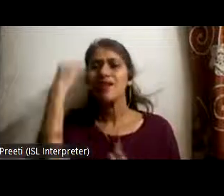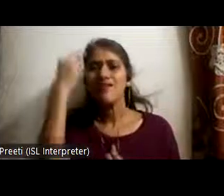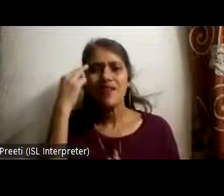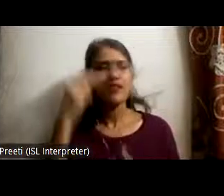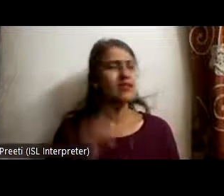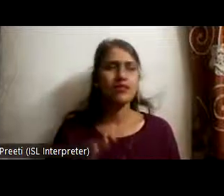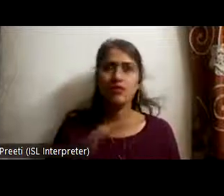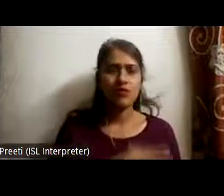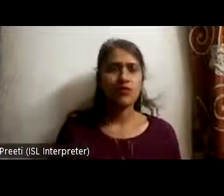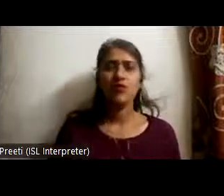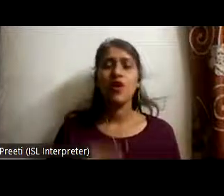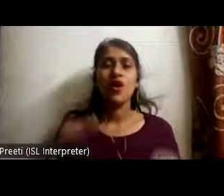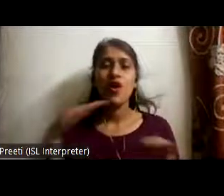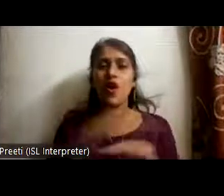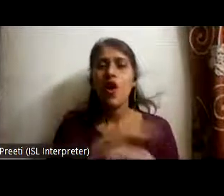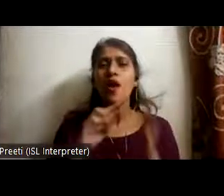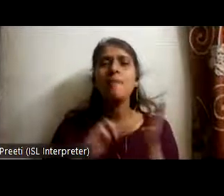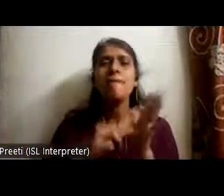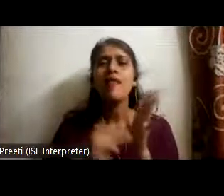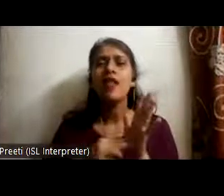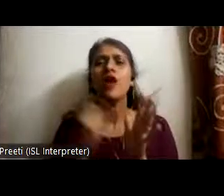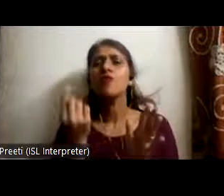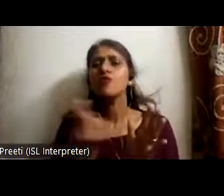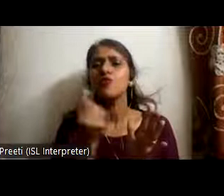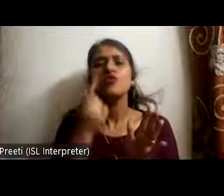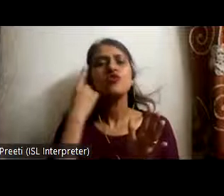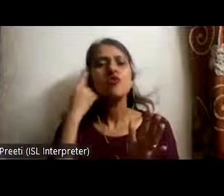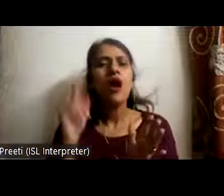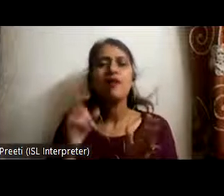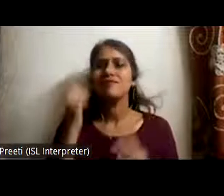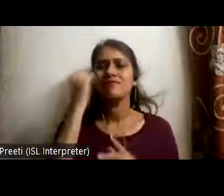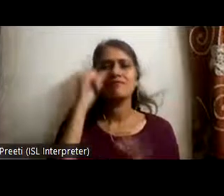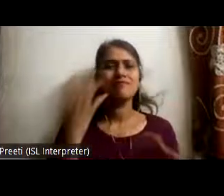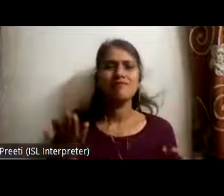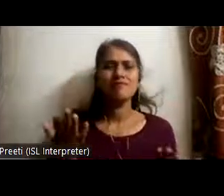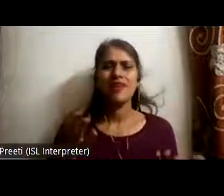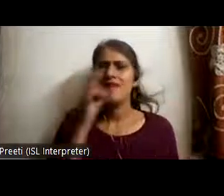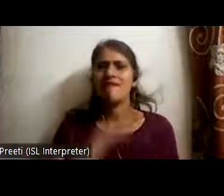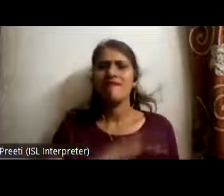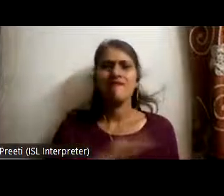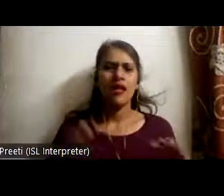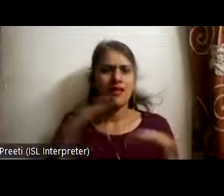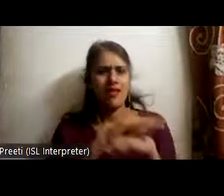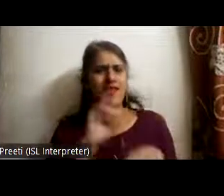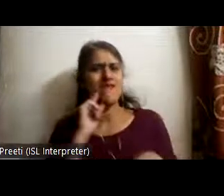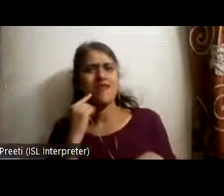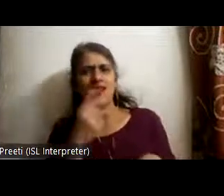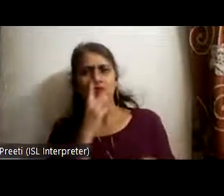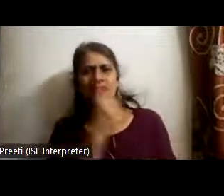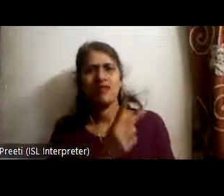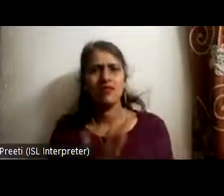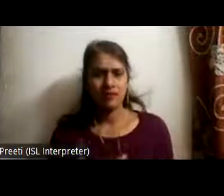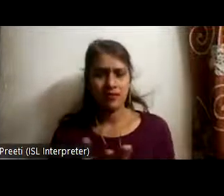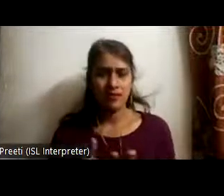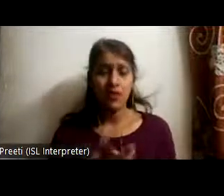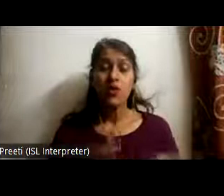that is how we create additional blocks. Here the ramp is there, but the ramp is no use because the public does not really understand what the ramp is